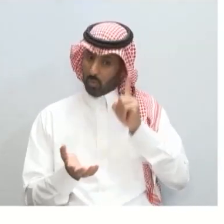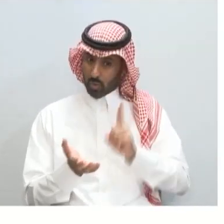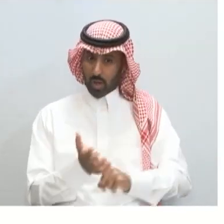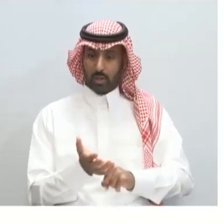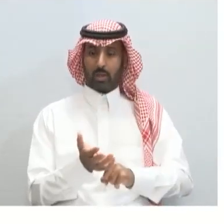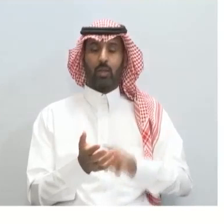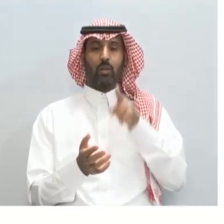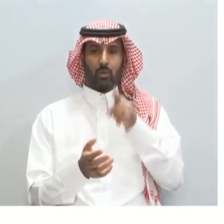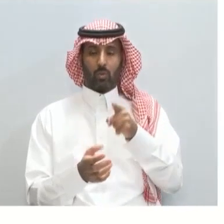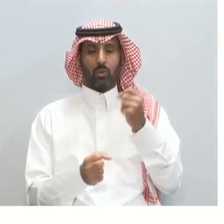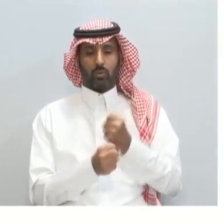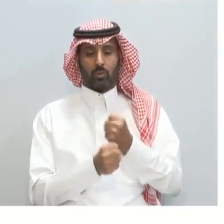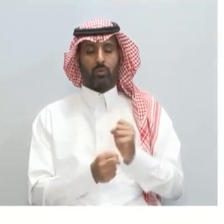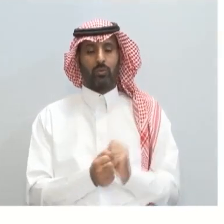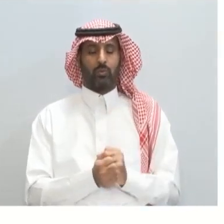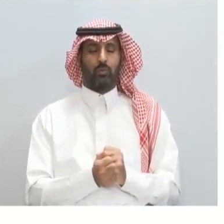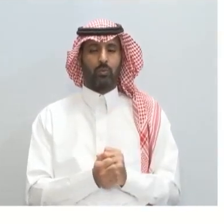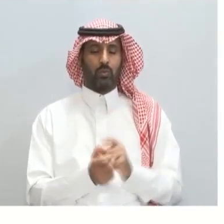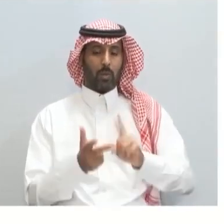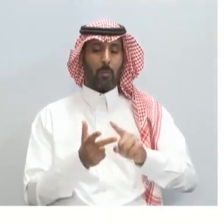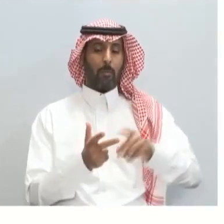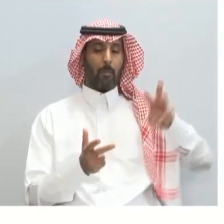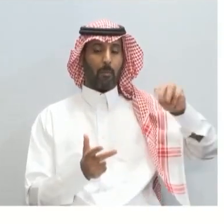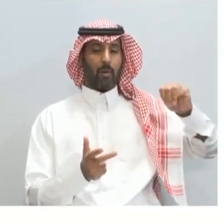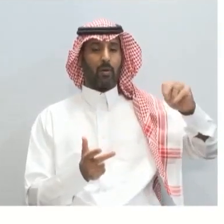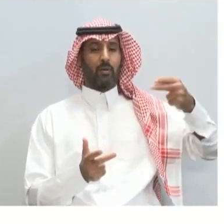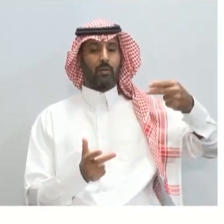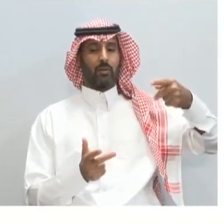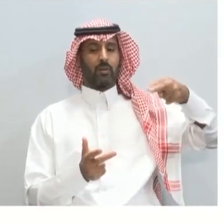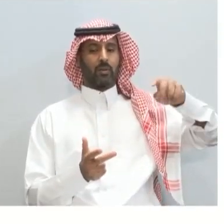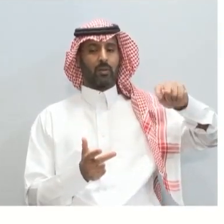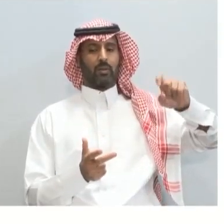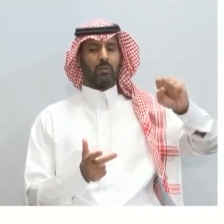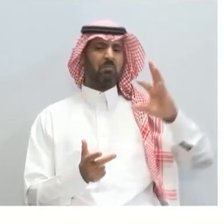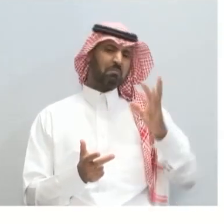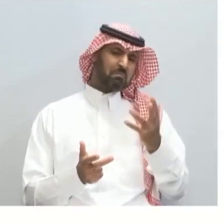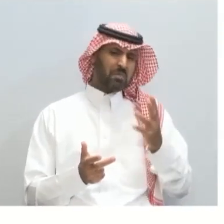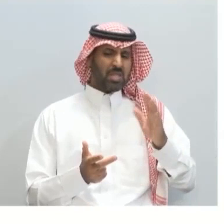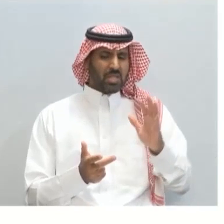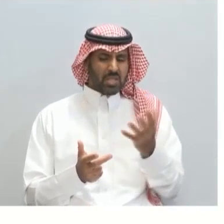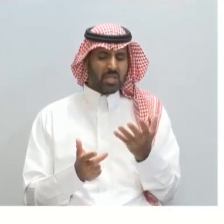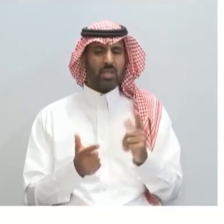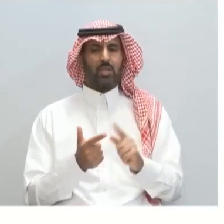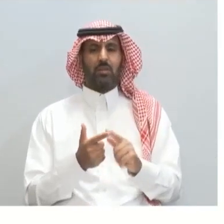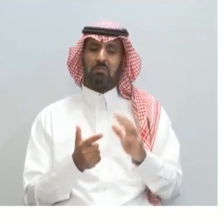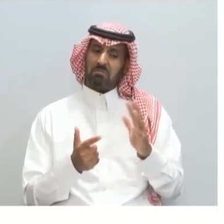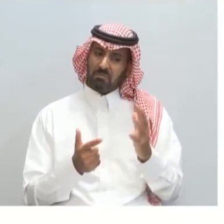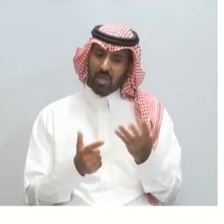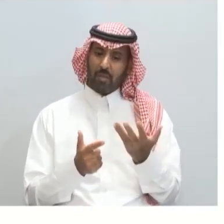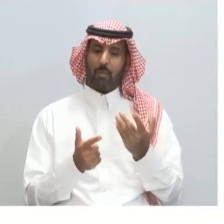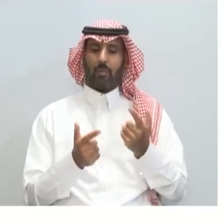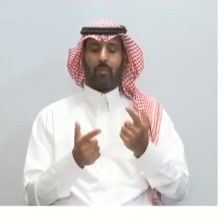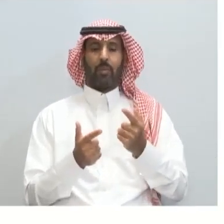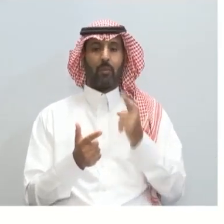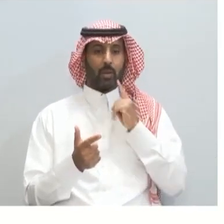is what you would do if you say might this indicates that it's a possibility maybe